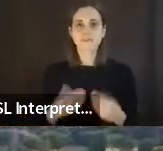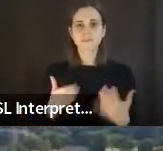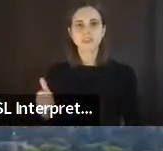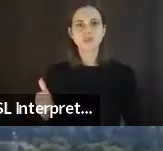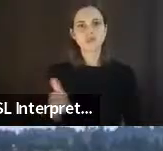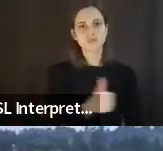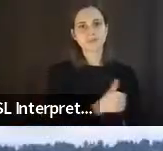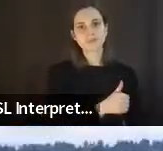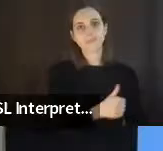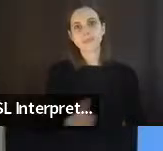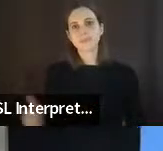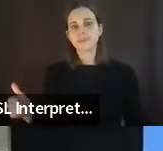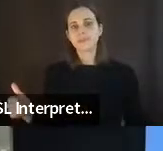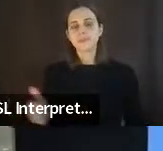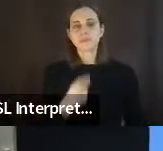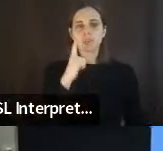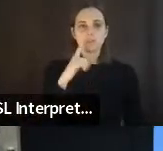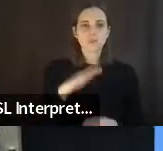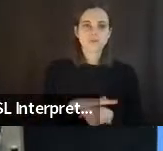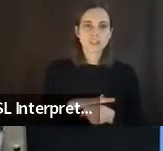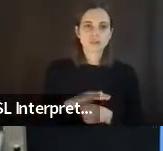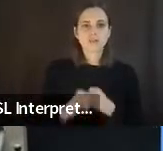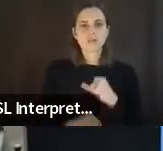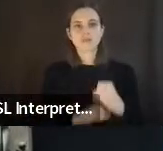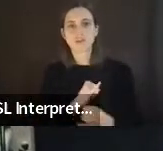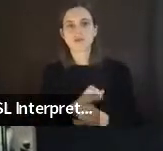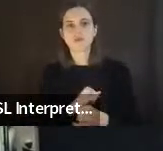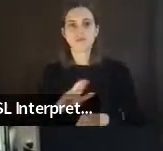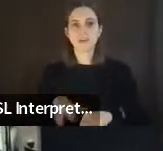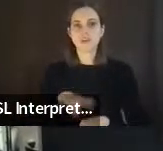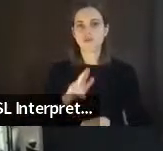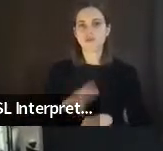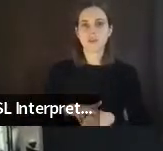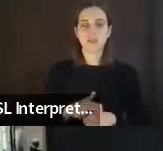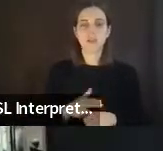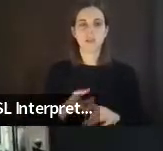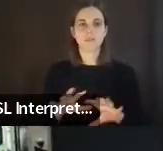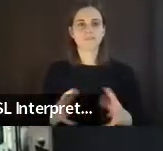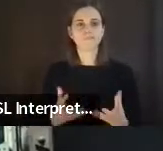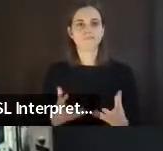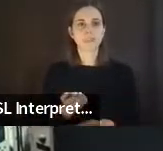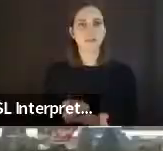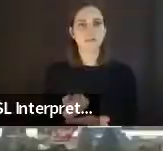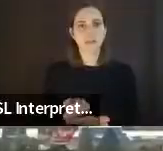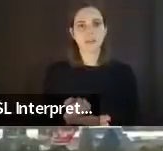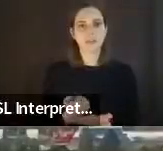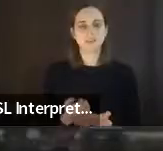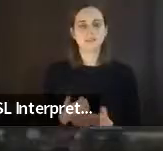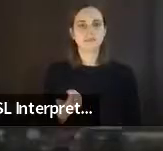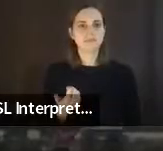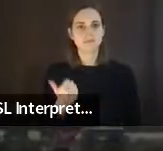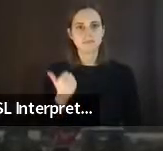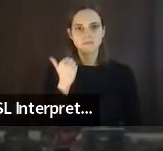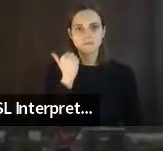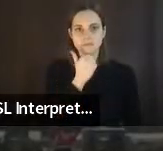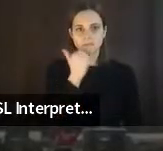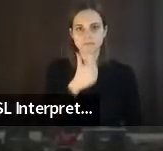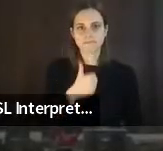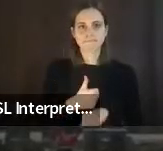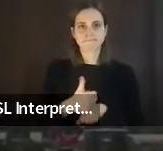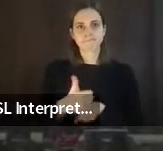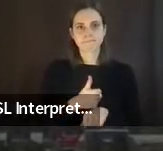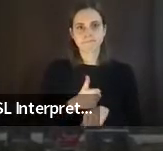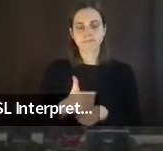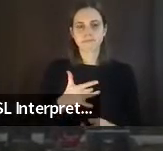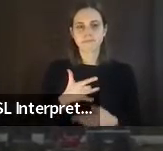and international economies. With over 143,000 vehicles crossing the Interstate Bridge each weekday, the area experiences 7 to 10 hours